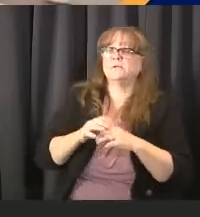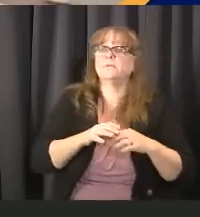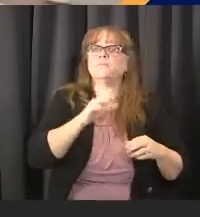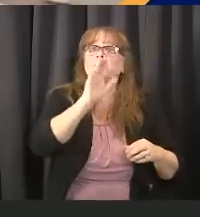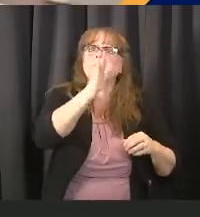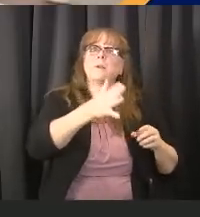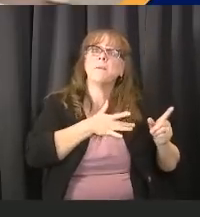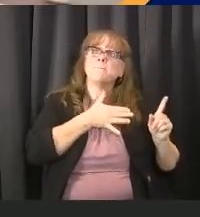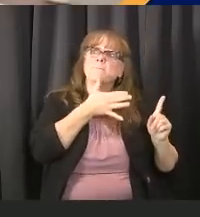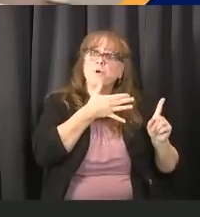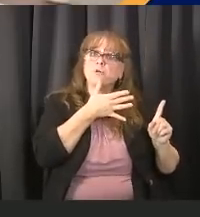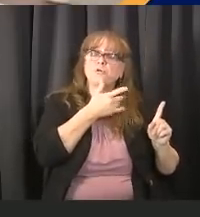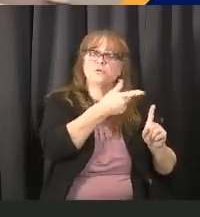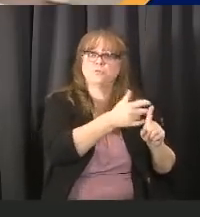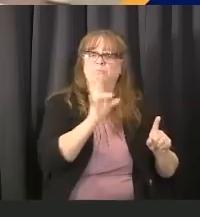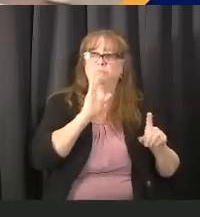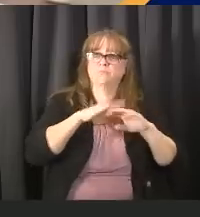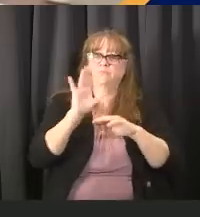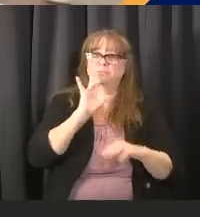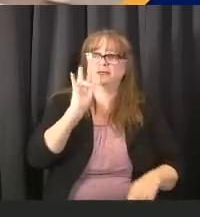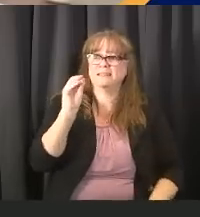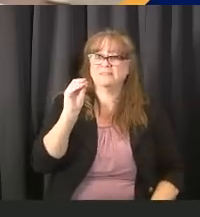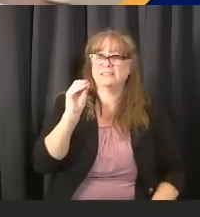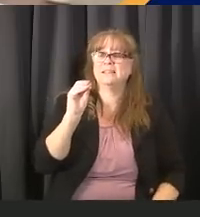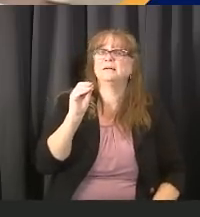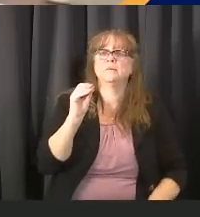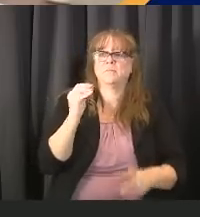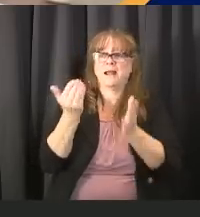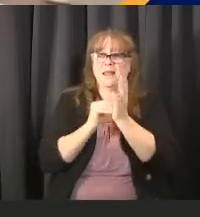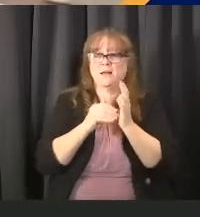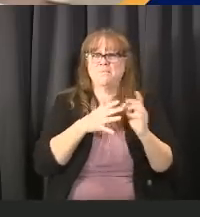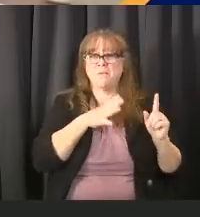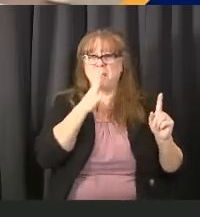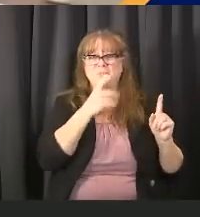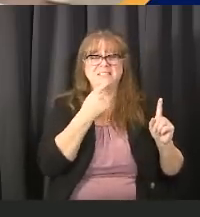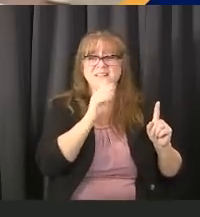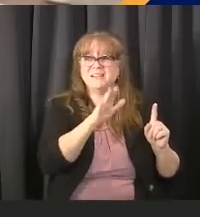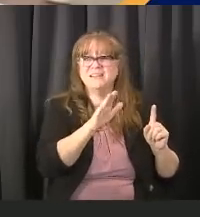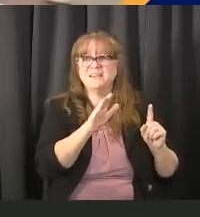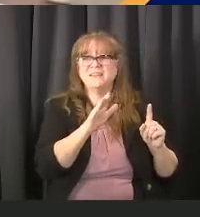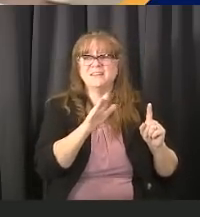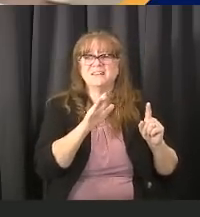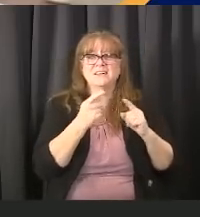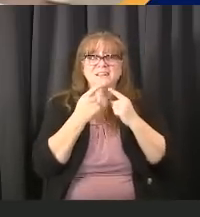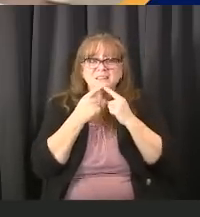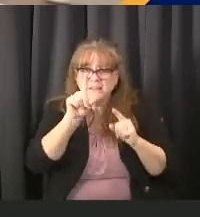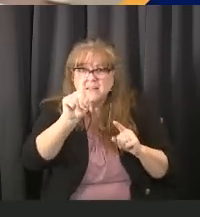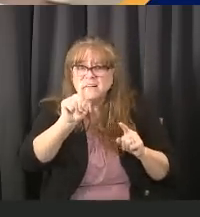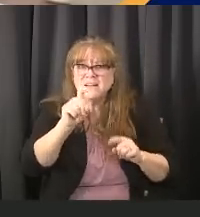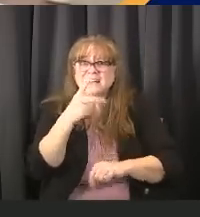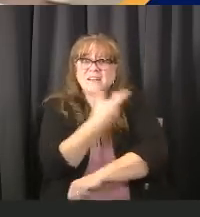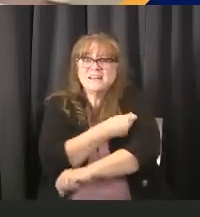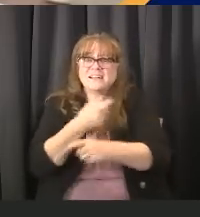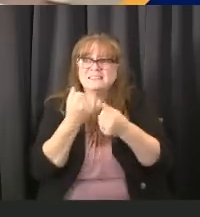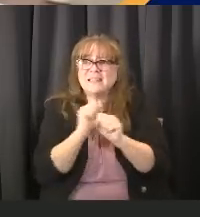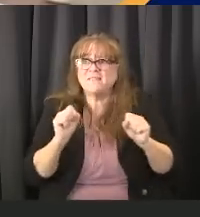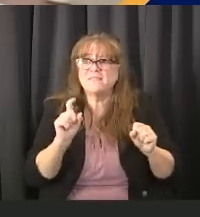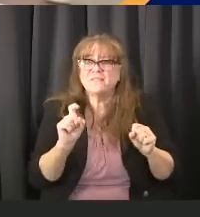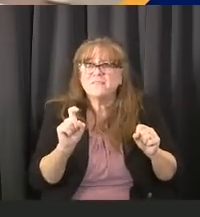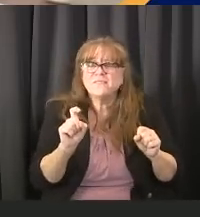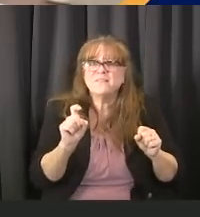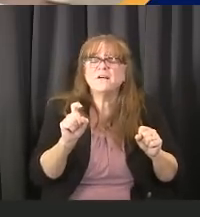effective? She's still working in a school system, and I told her to schedule that. Unfortunately, in the state she works in, she